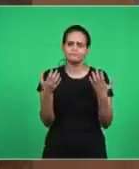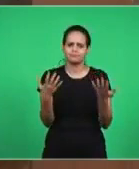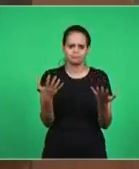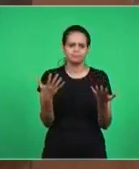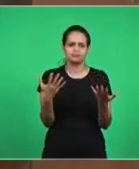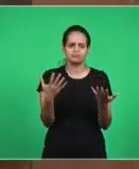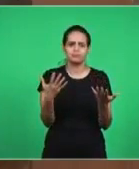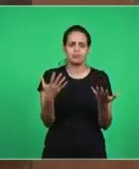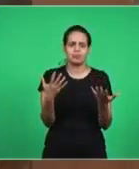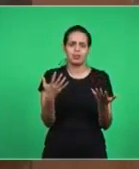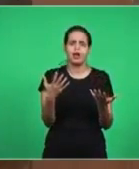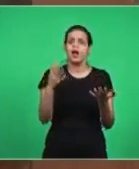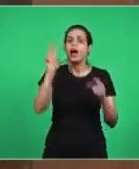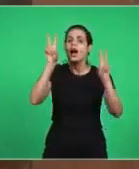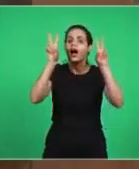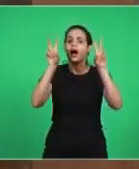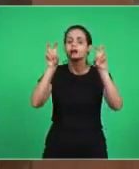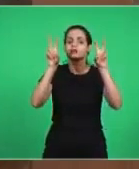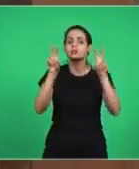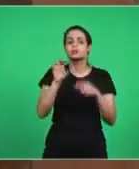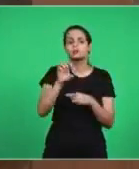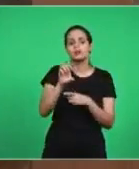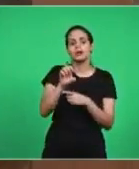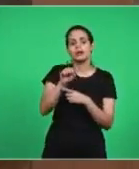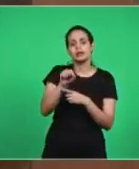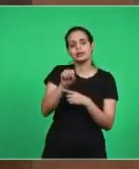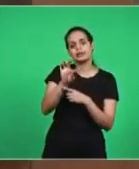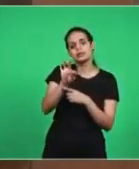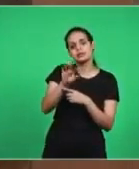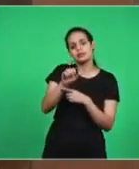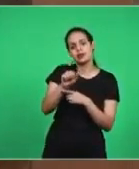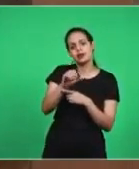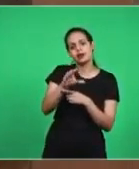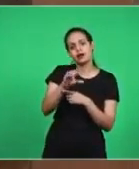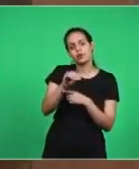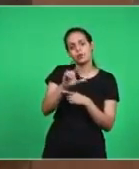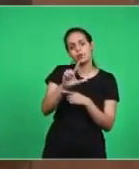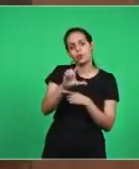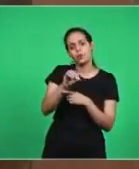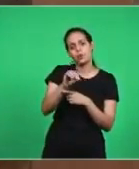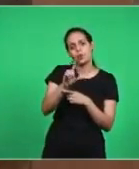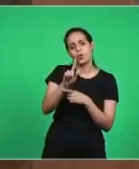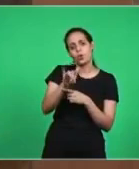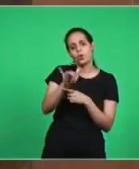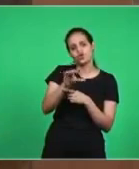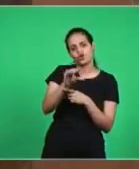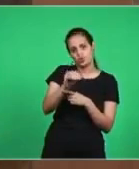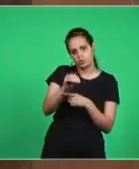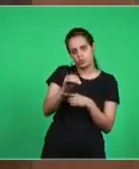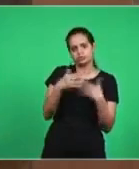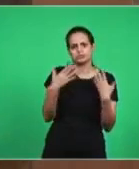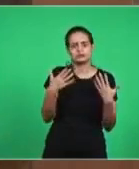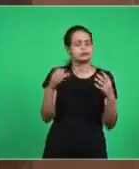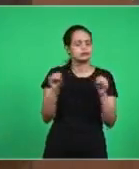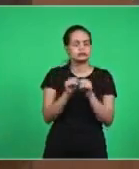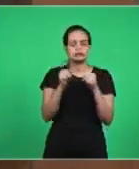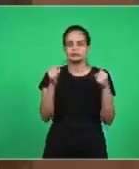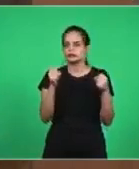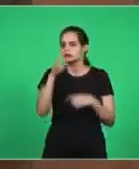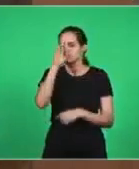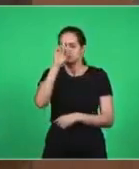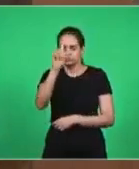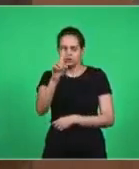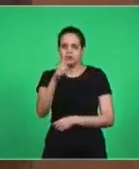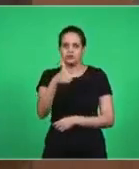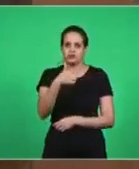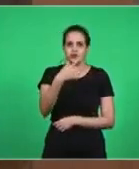topics regarding the return of the Lord Jesus. It was very difficult what happened on the 24th when